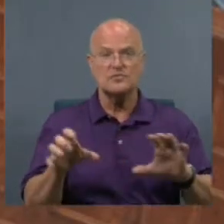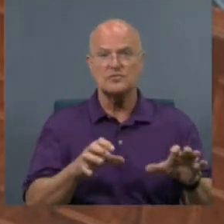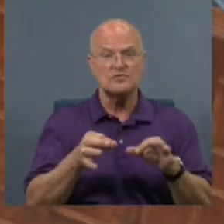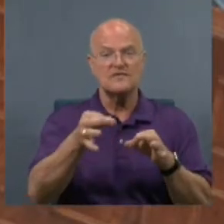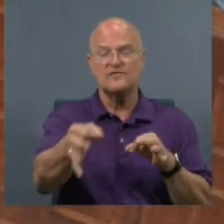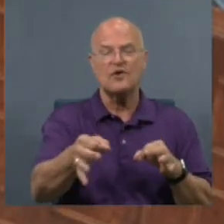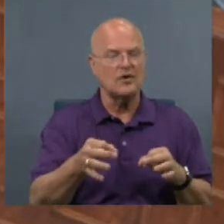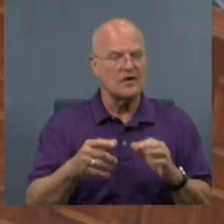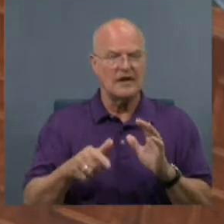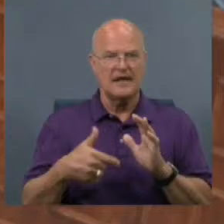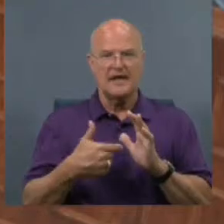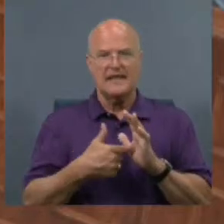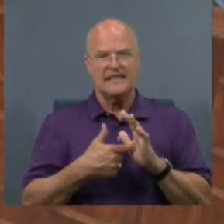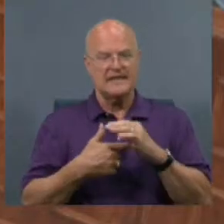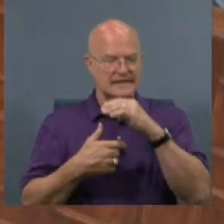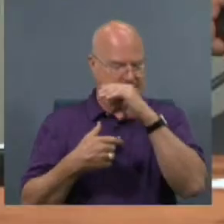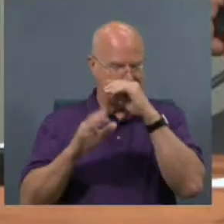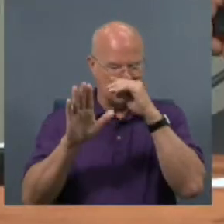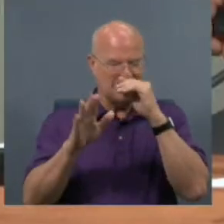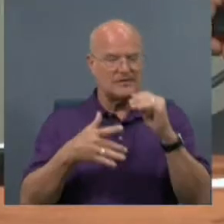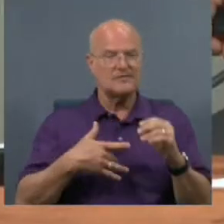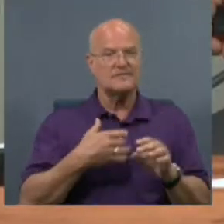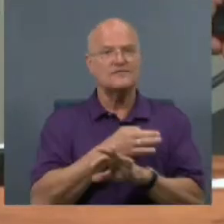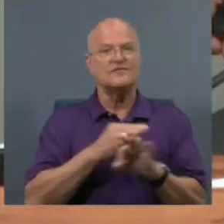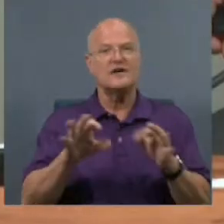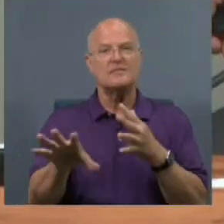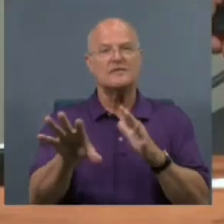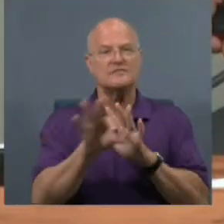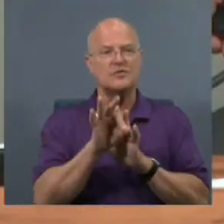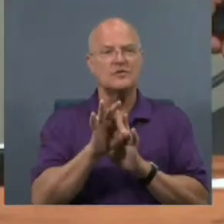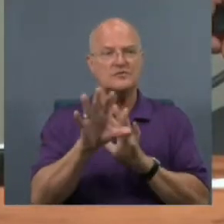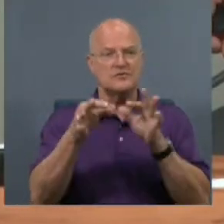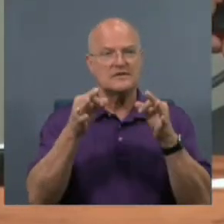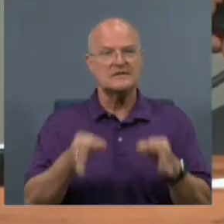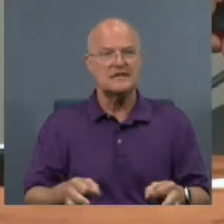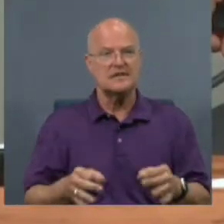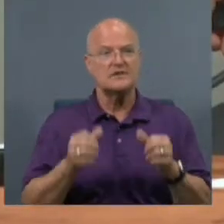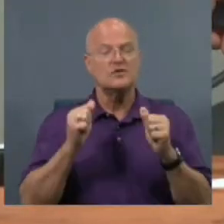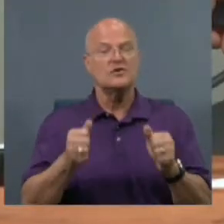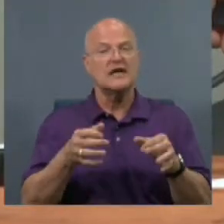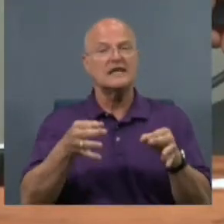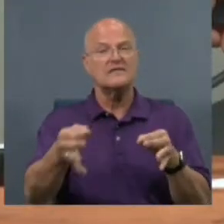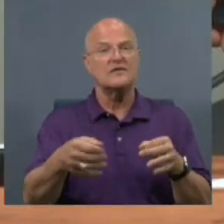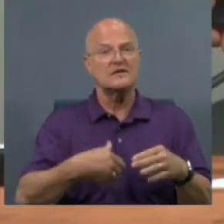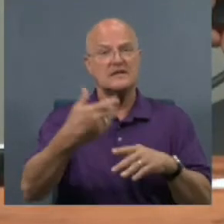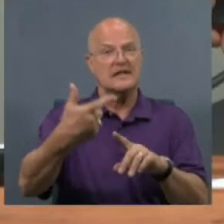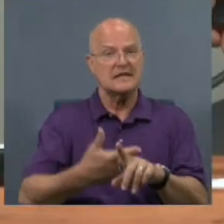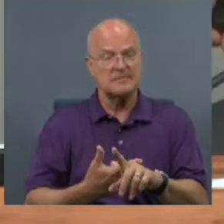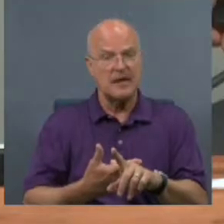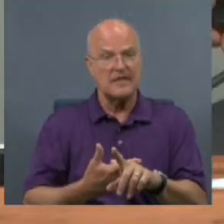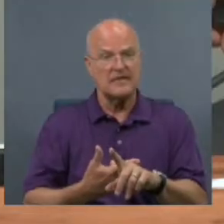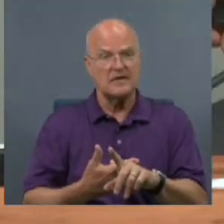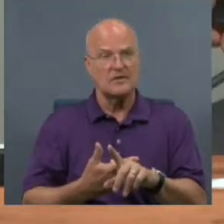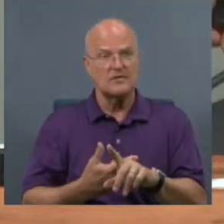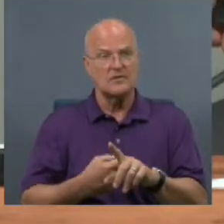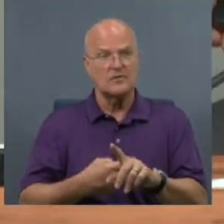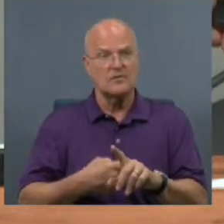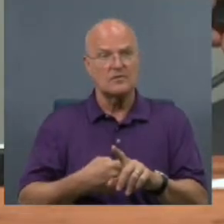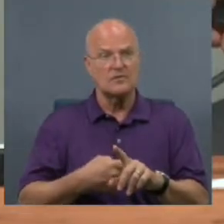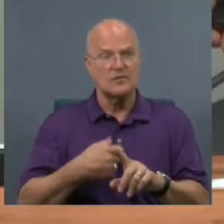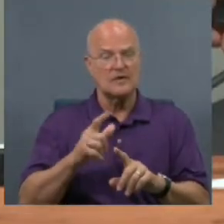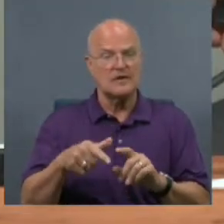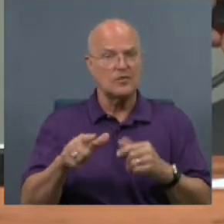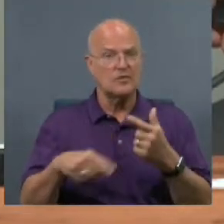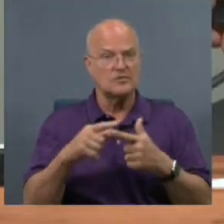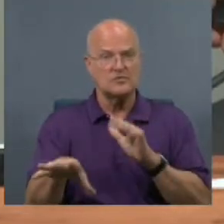defer. This is your freedom of choice and your decision that you can defer until next month or